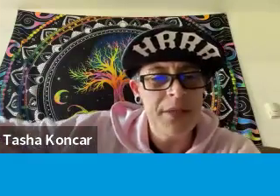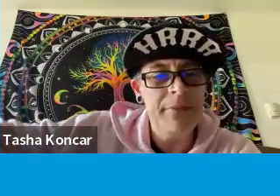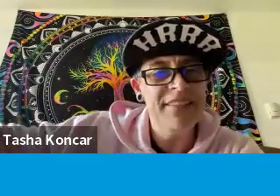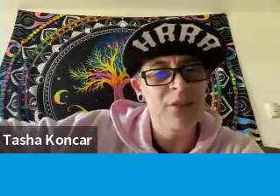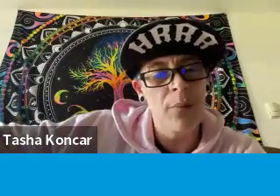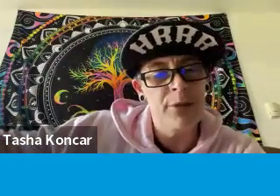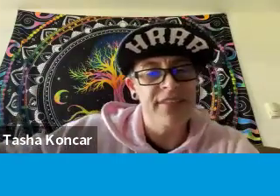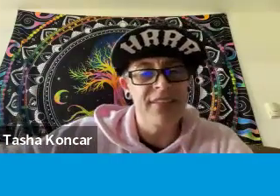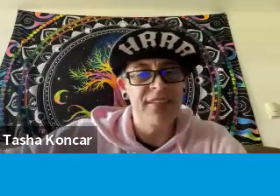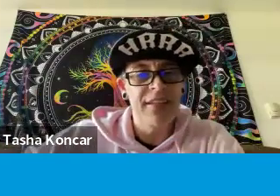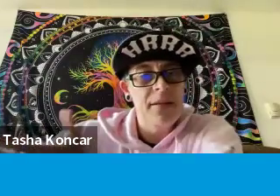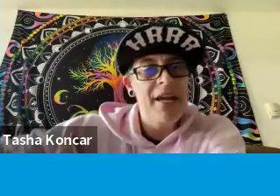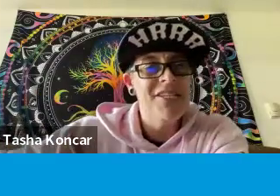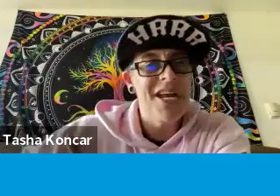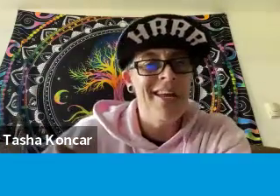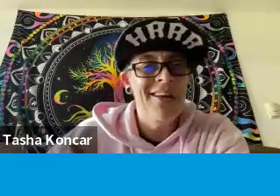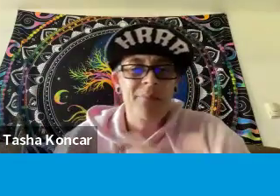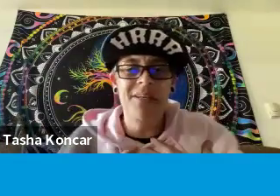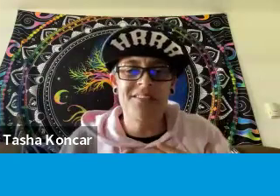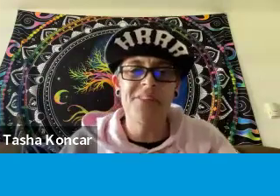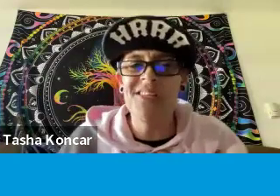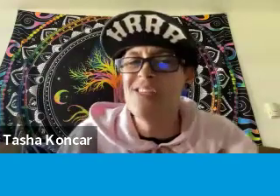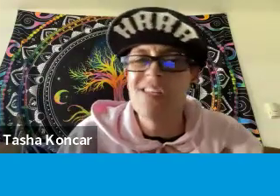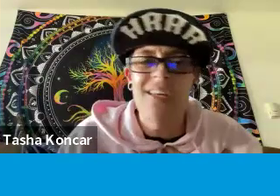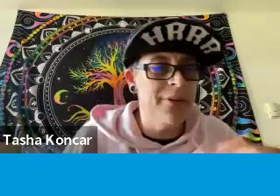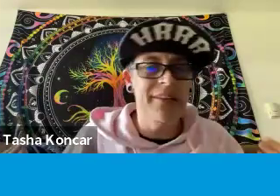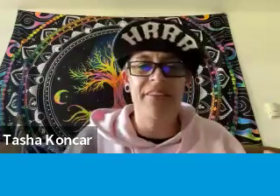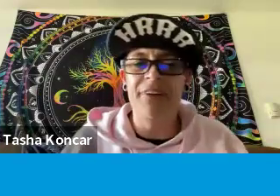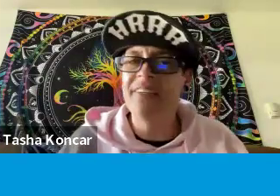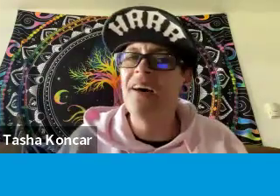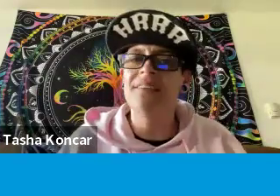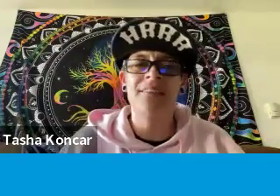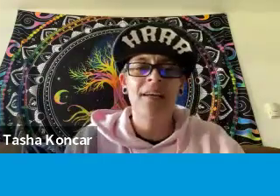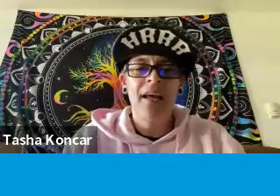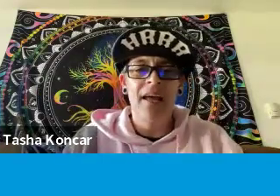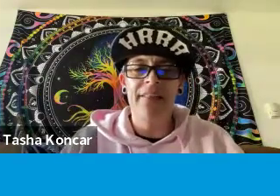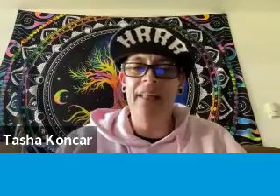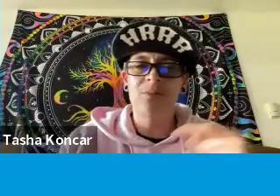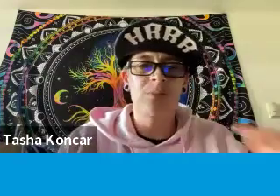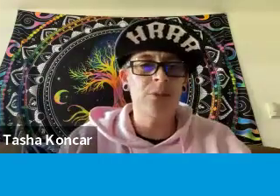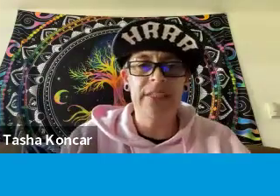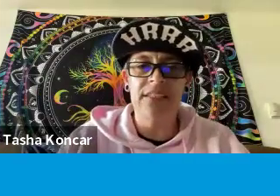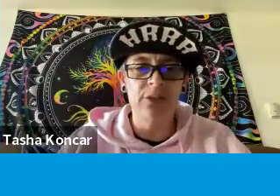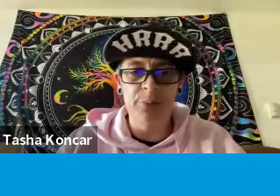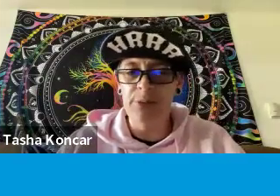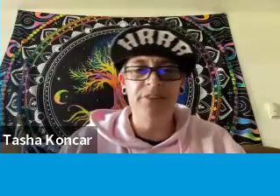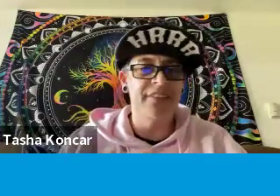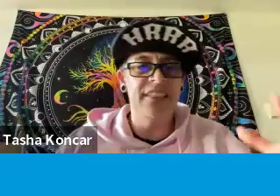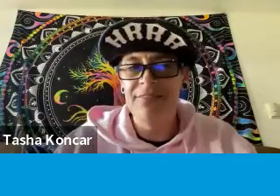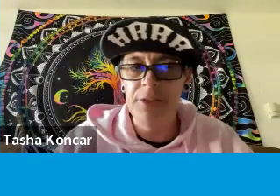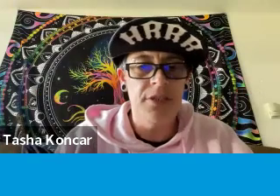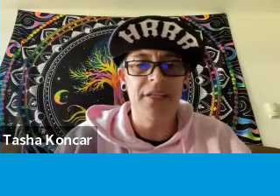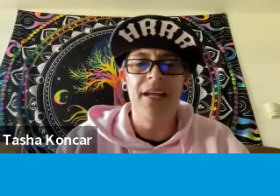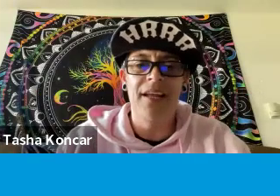because what it means to one person, like the BHA, could mean something completely different to us. And that's where we get the loopholes